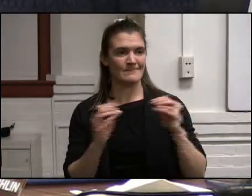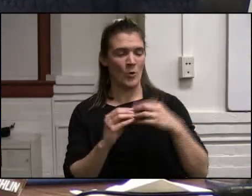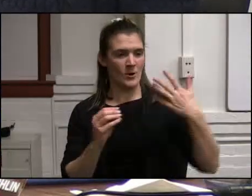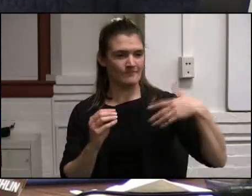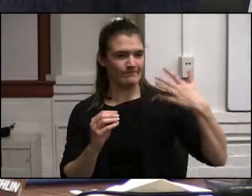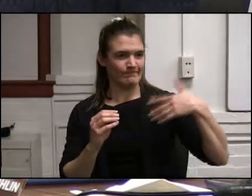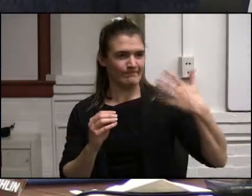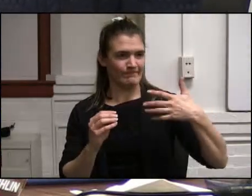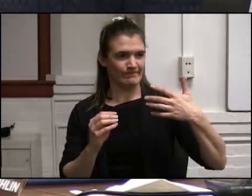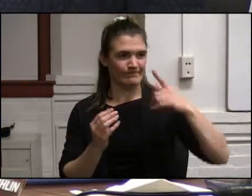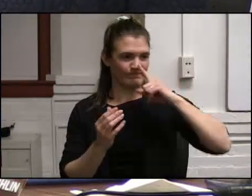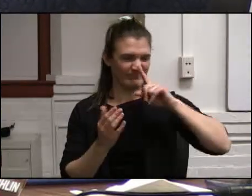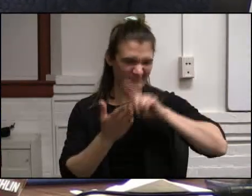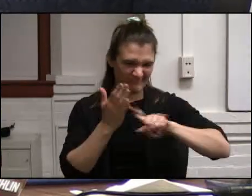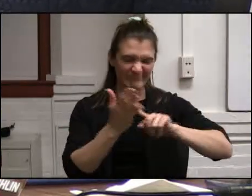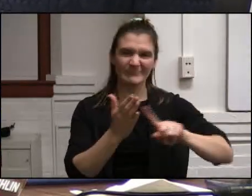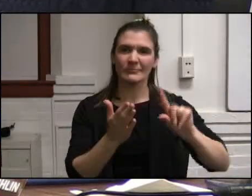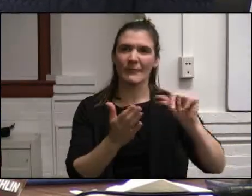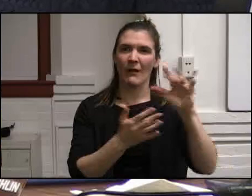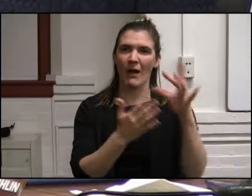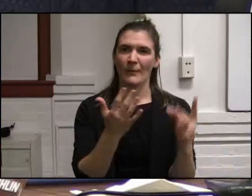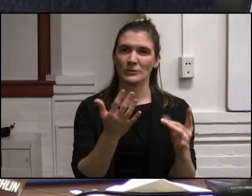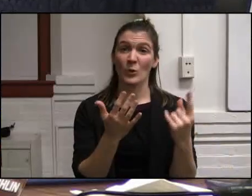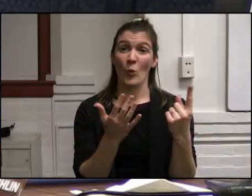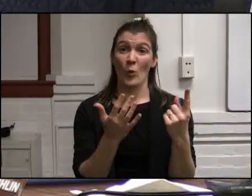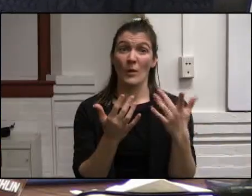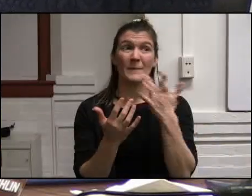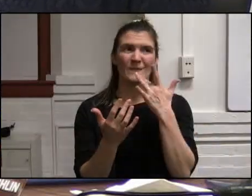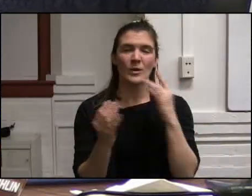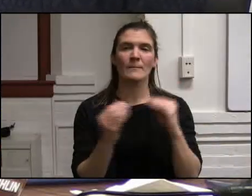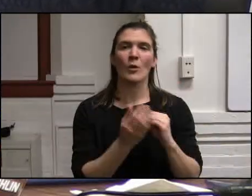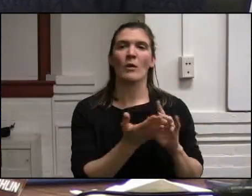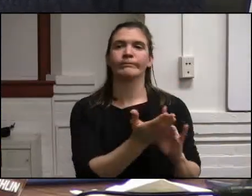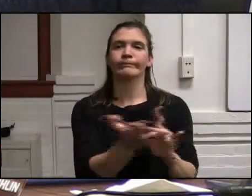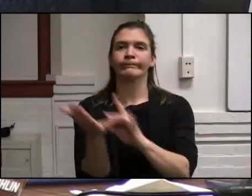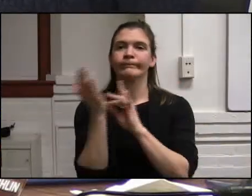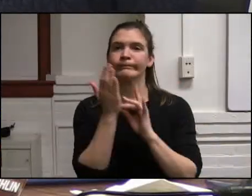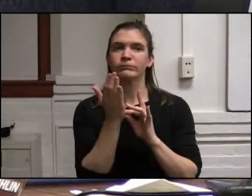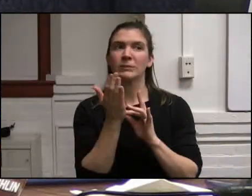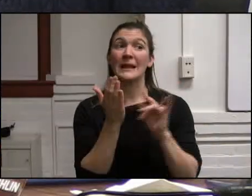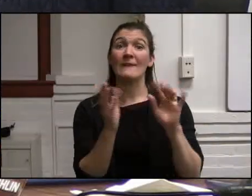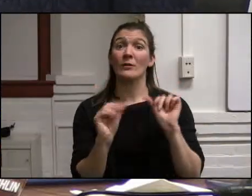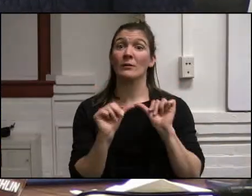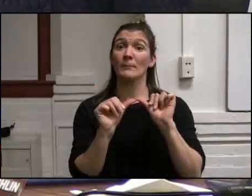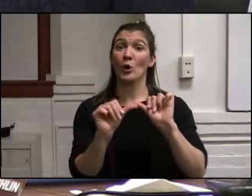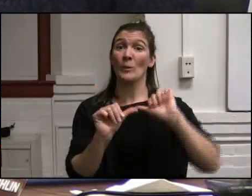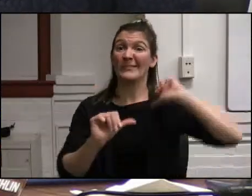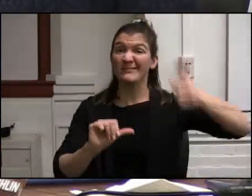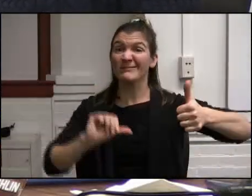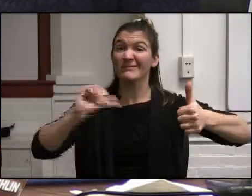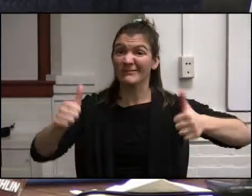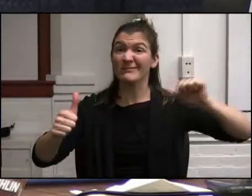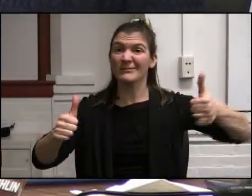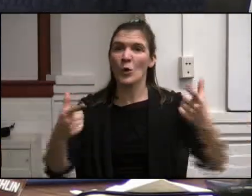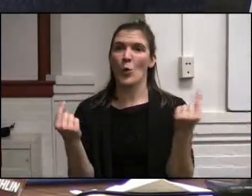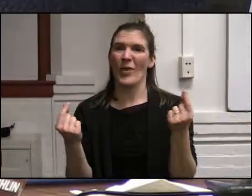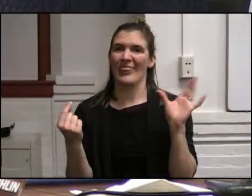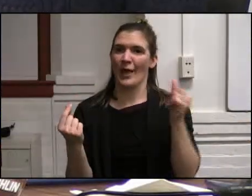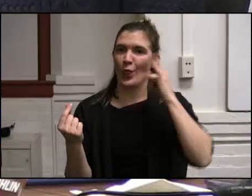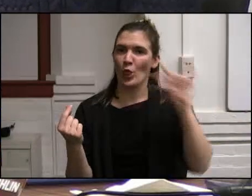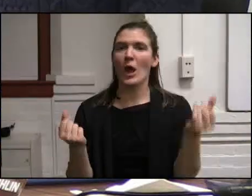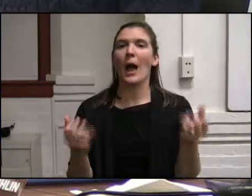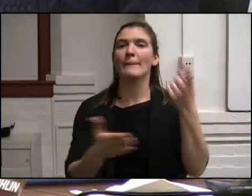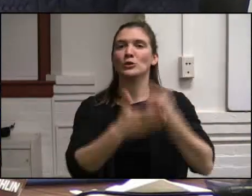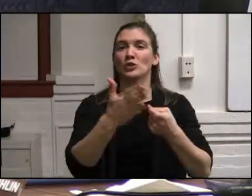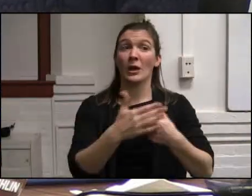more review. One, that you'd like to see some information about what a more permanent installation might look like. We are prepared to show that